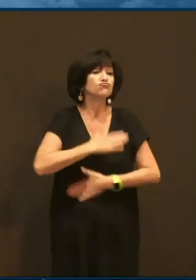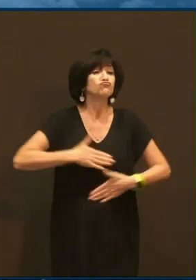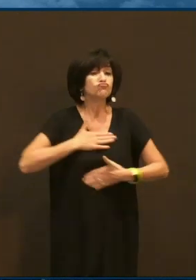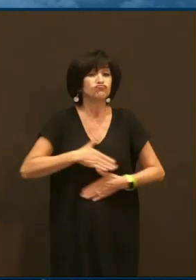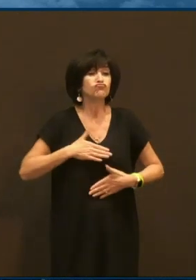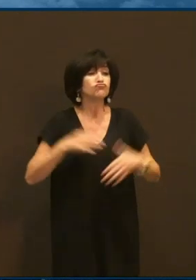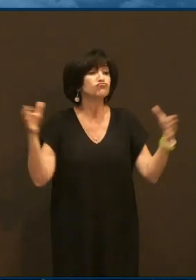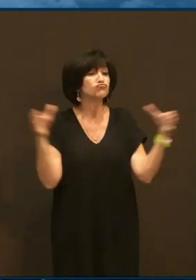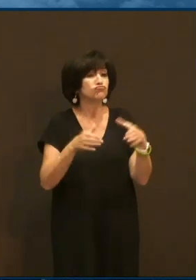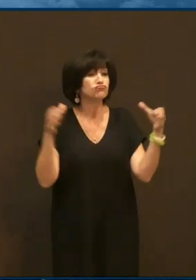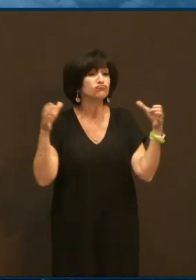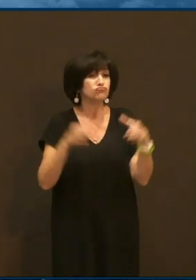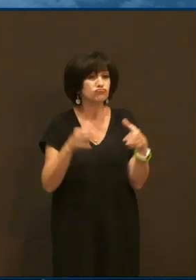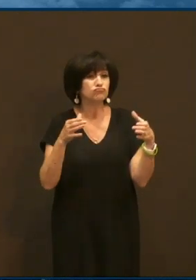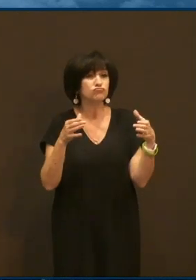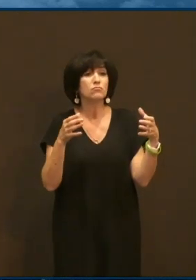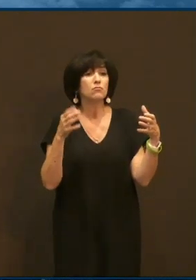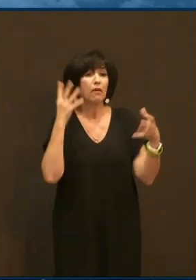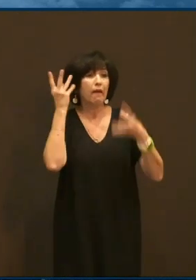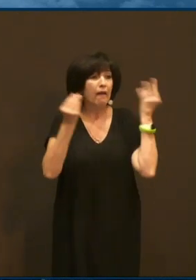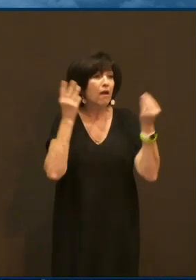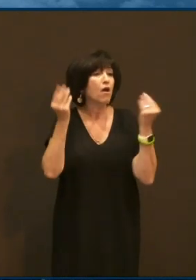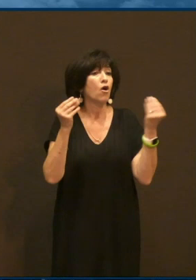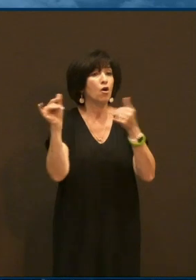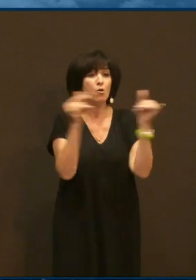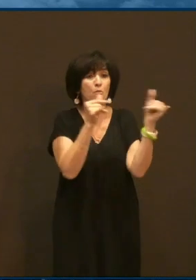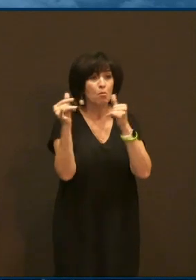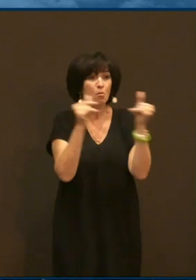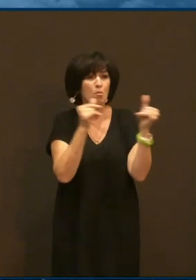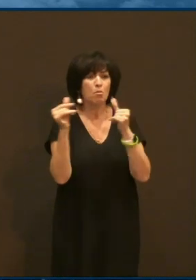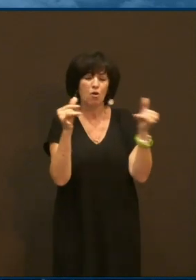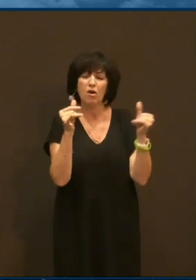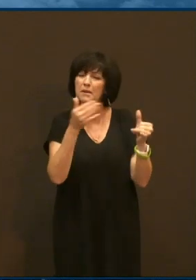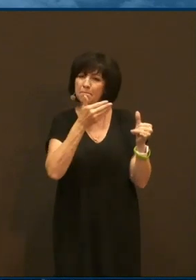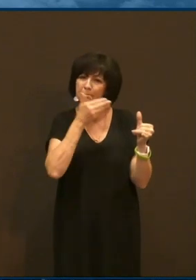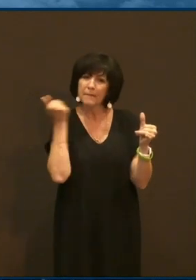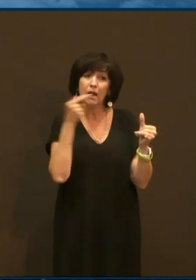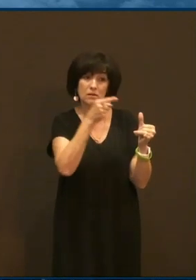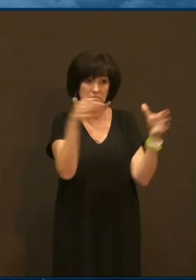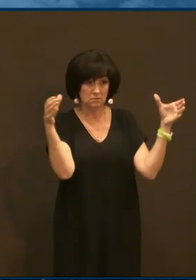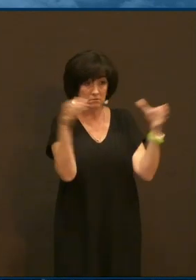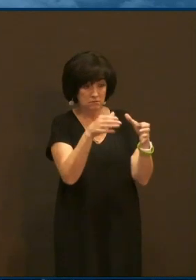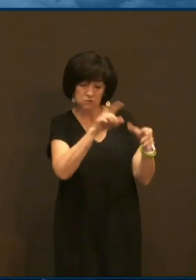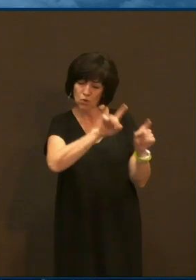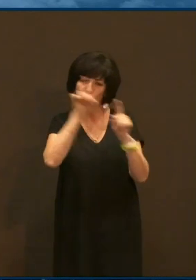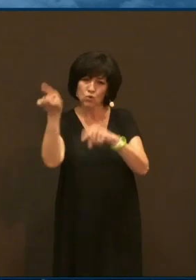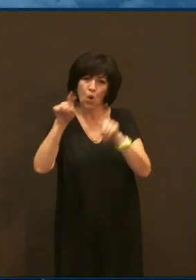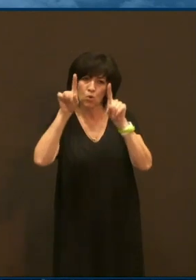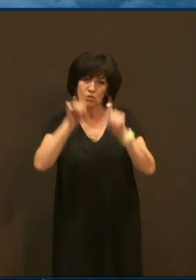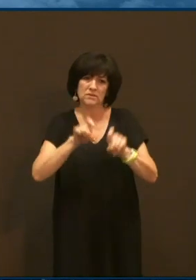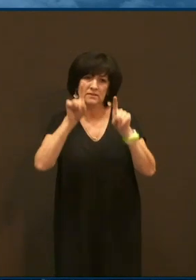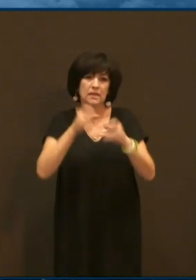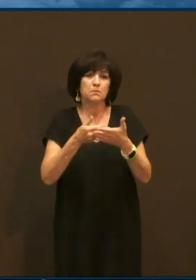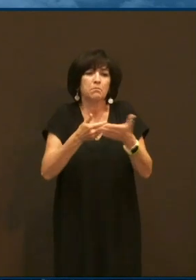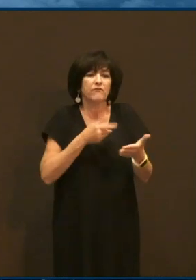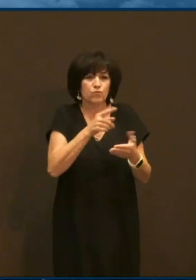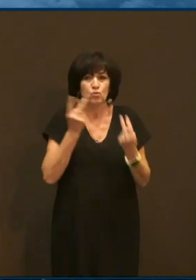de.gov/COVID testing to get more information about the testing locations.